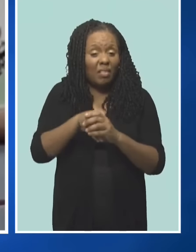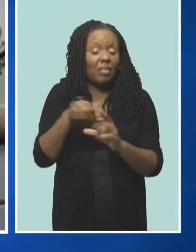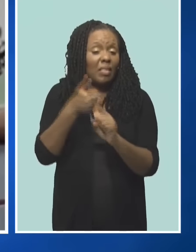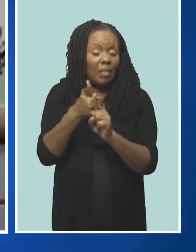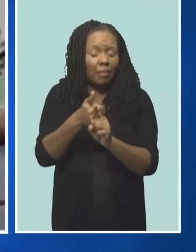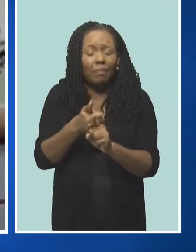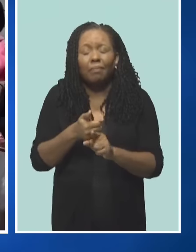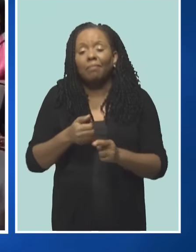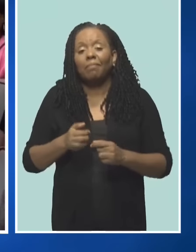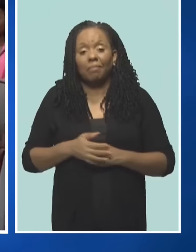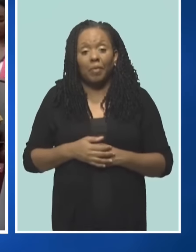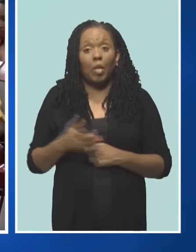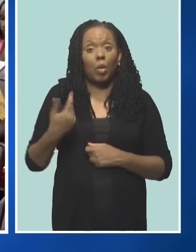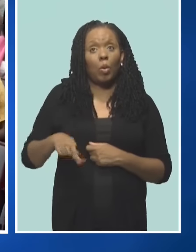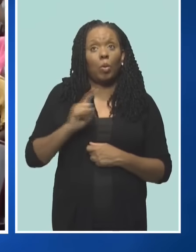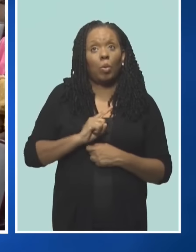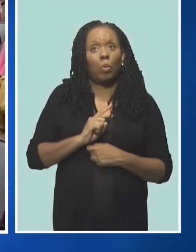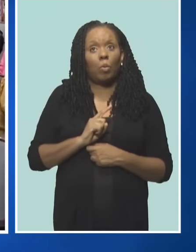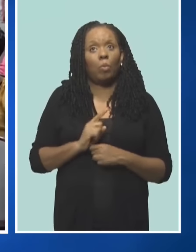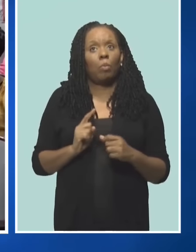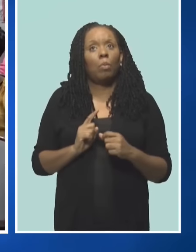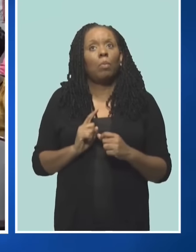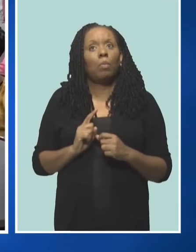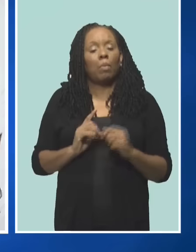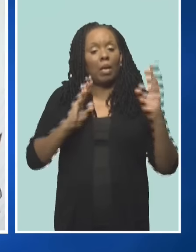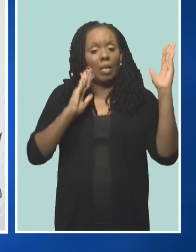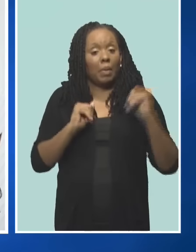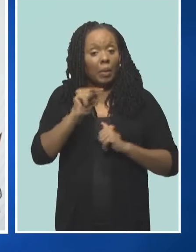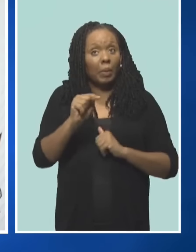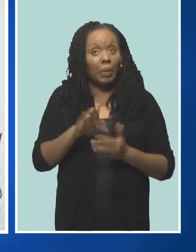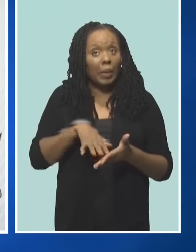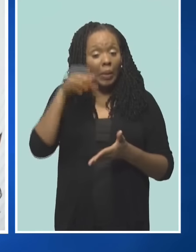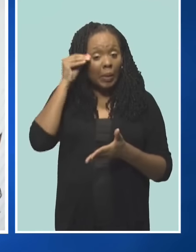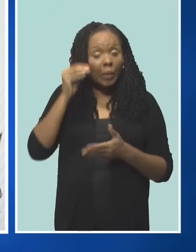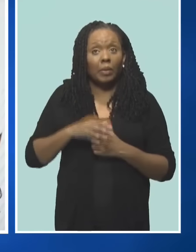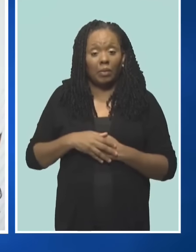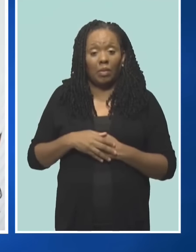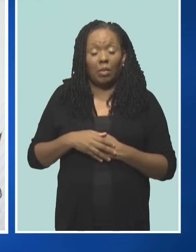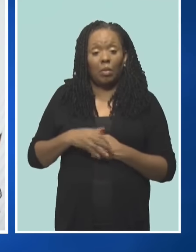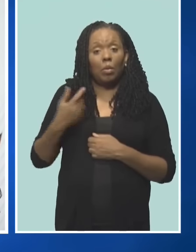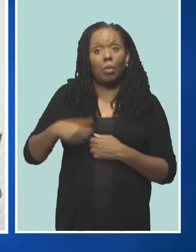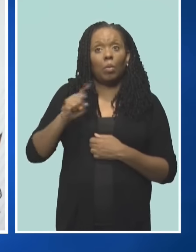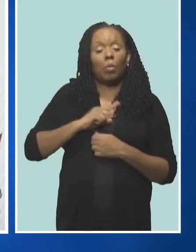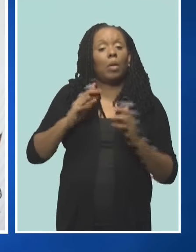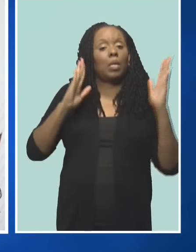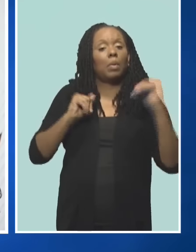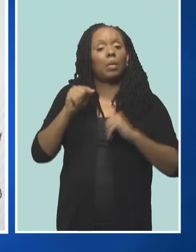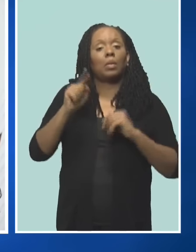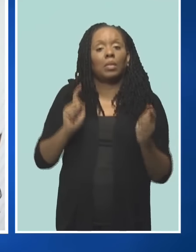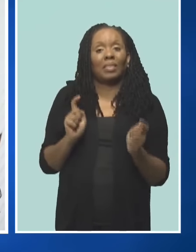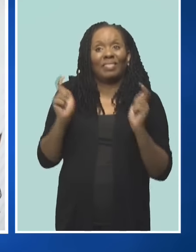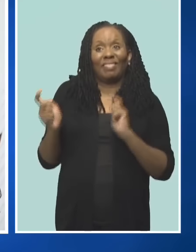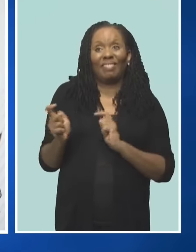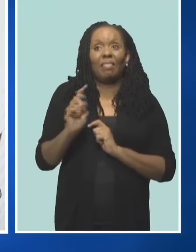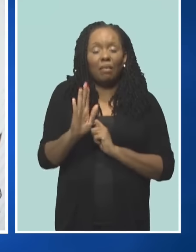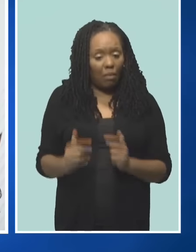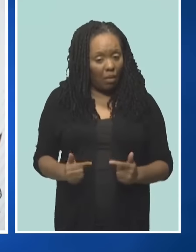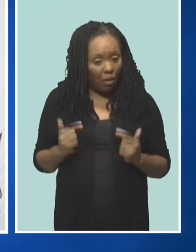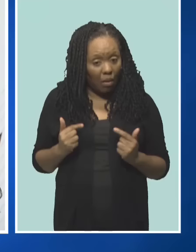An investment where we expect you to learn, where we expect you to change the trajectory of your life, and where we